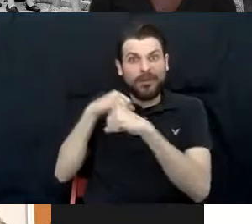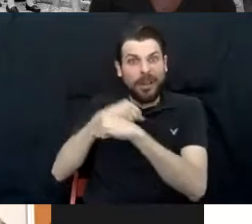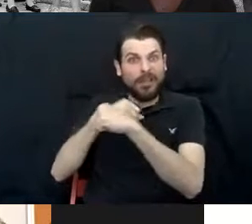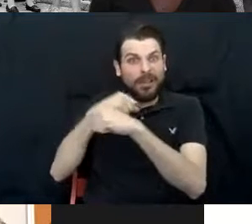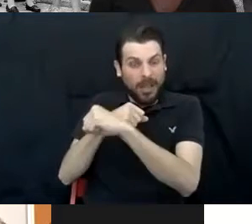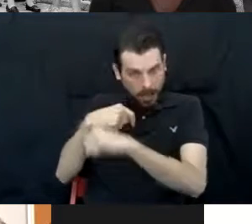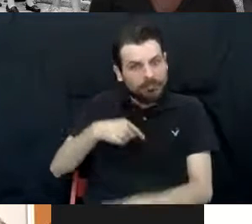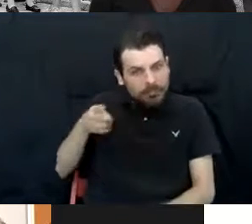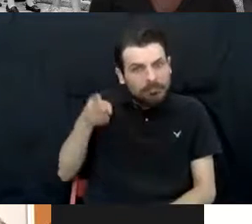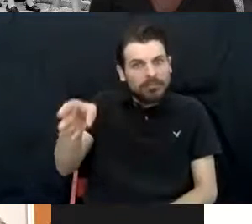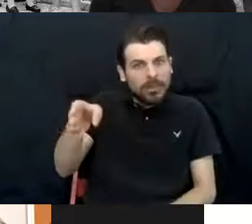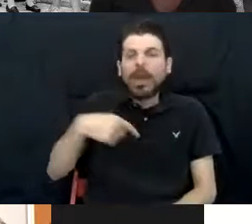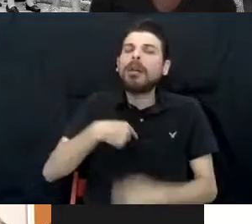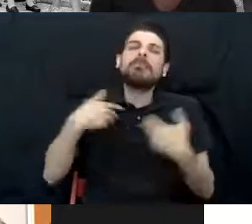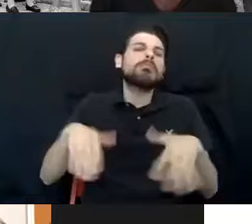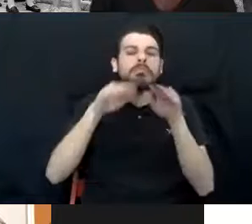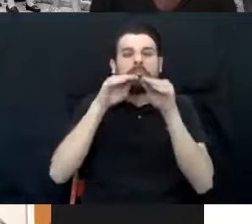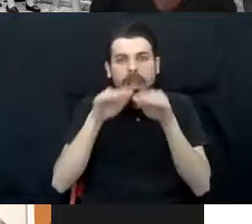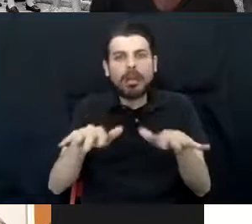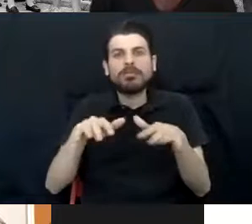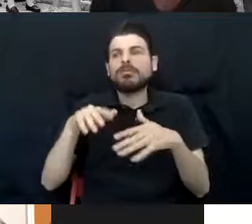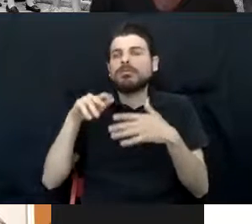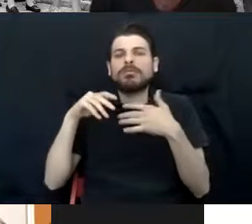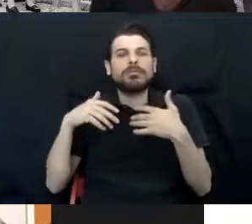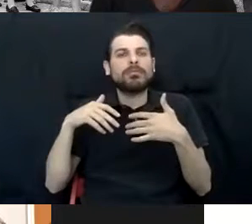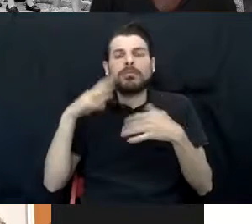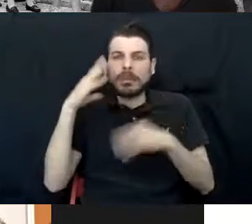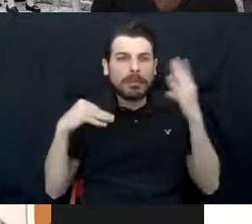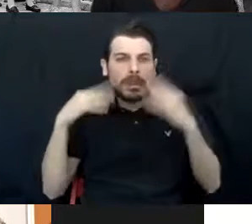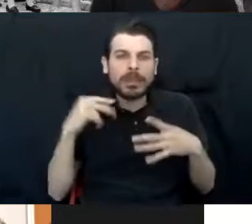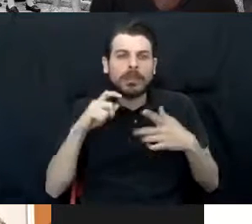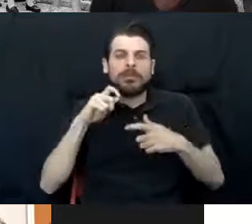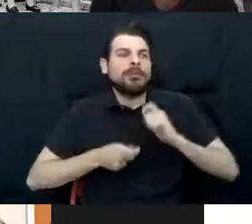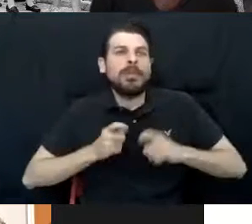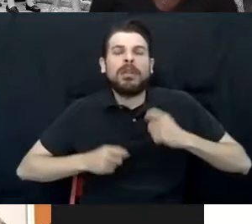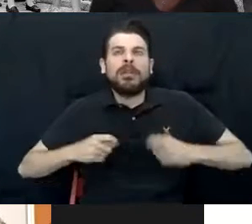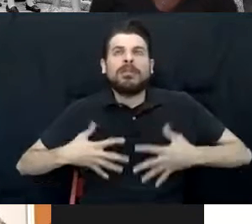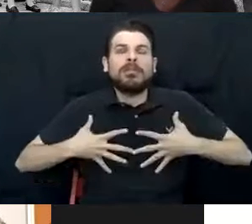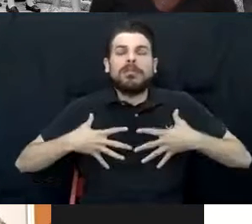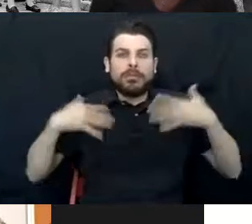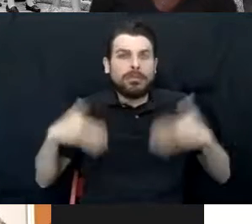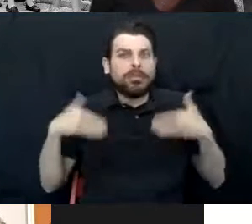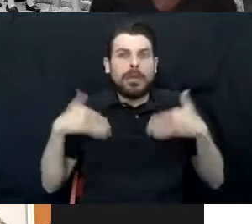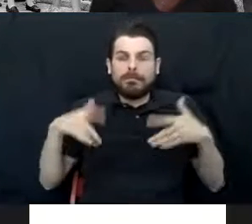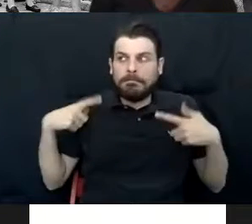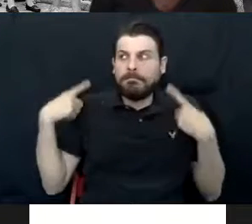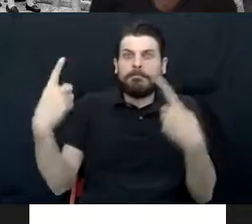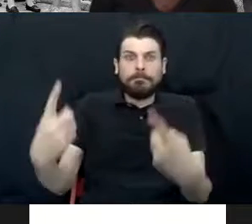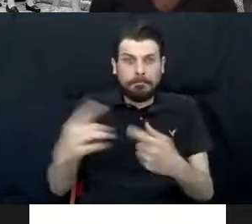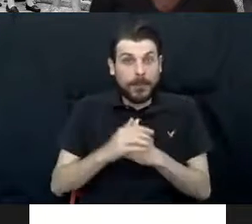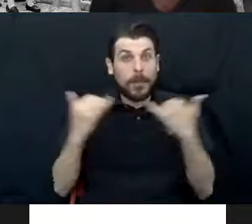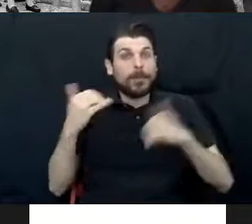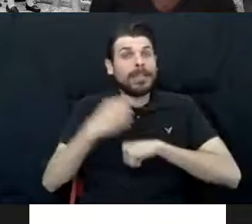so blessed and so changed by these experiences. This presentation today